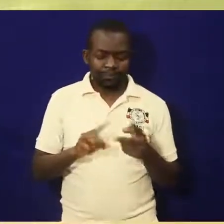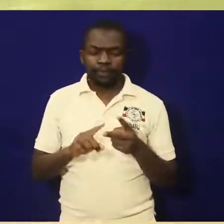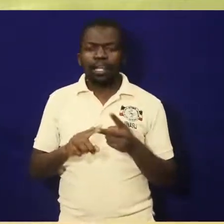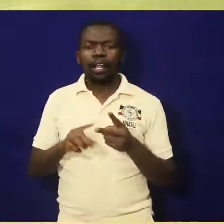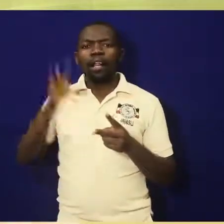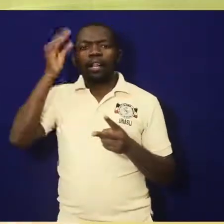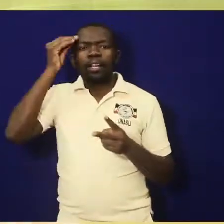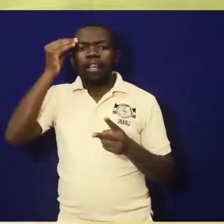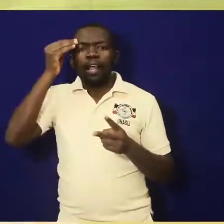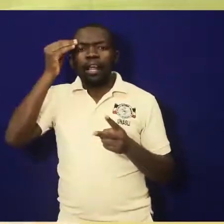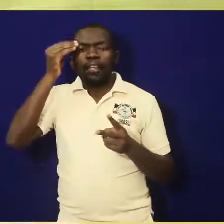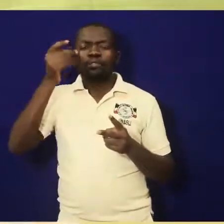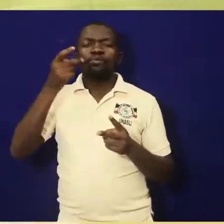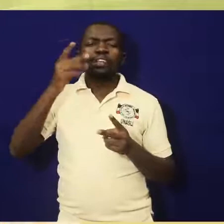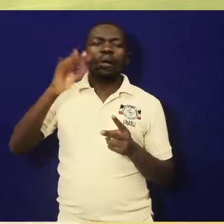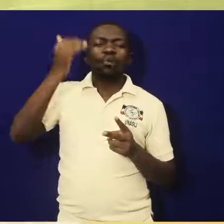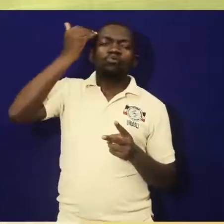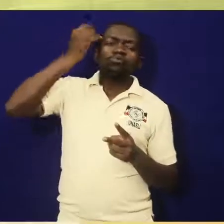judge wisely.